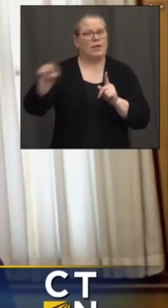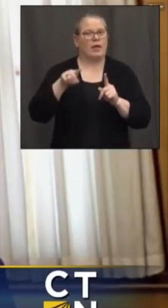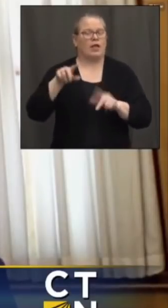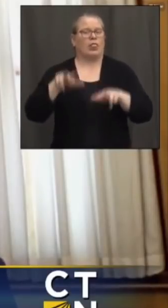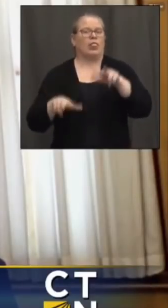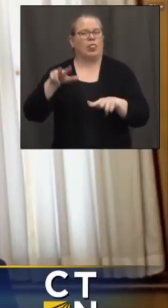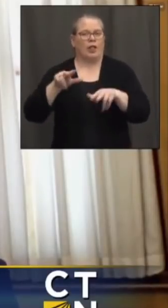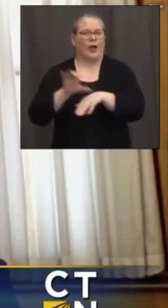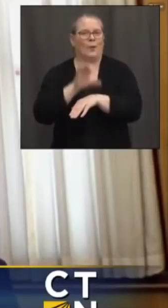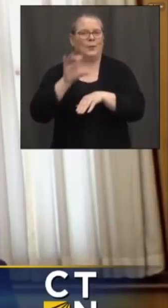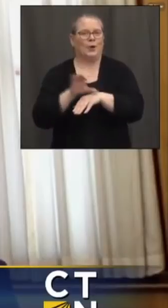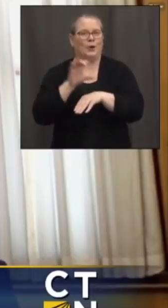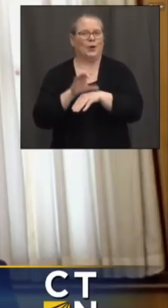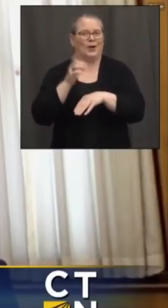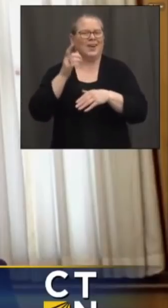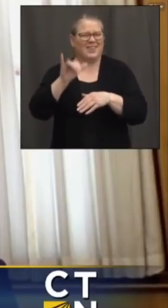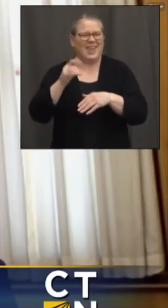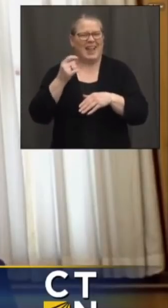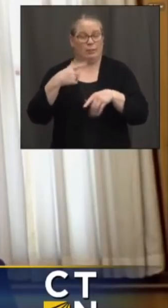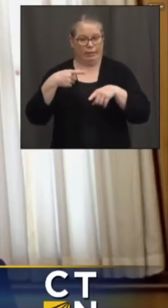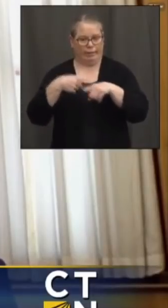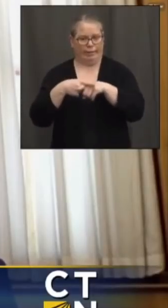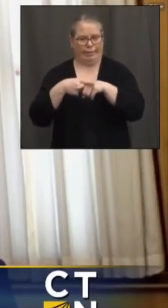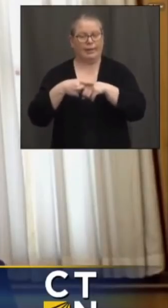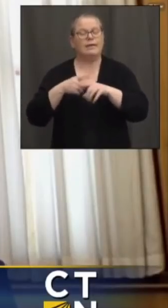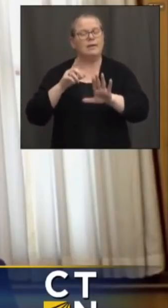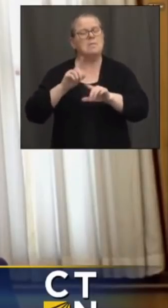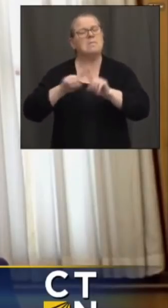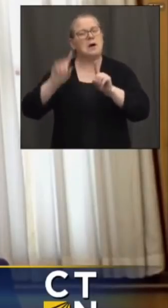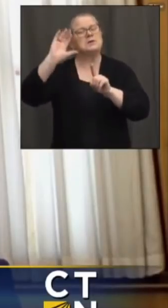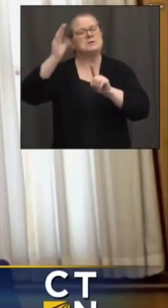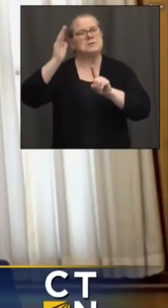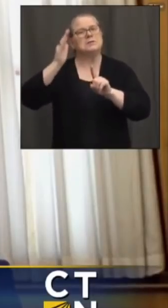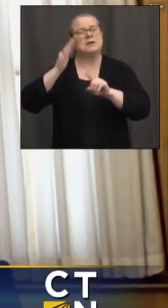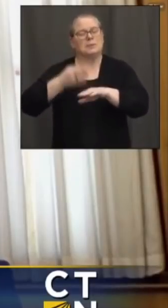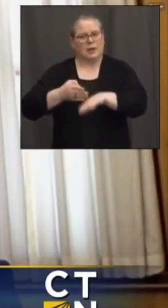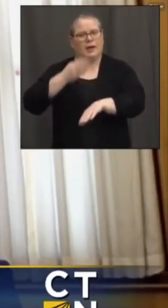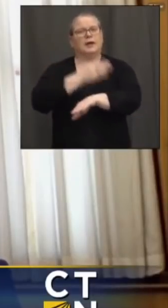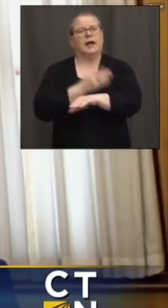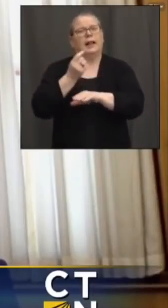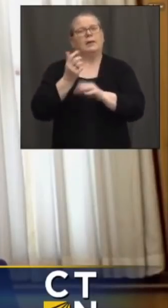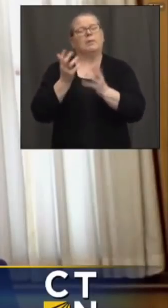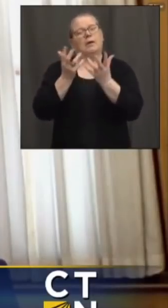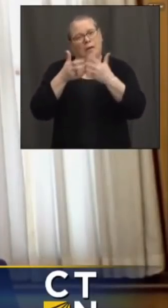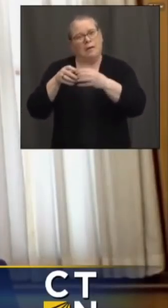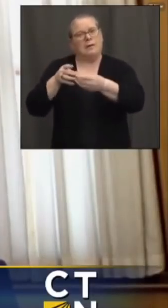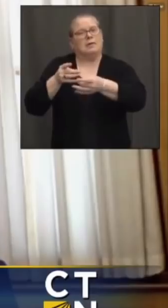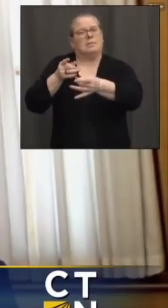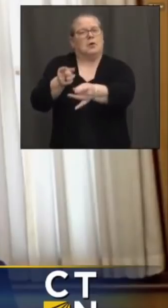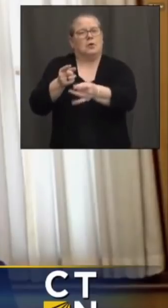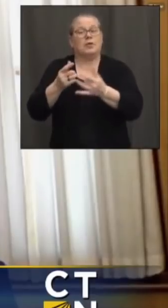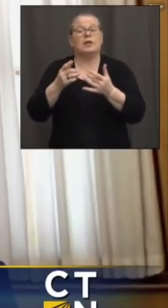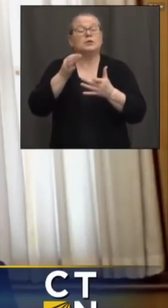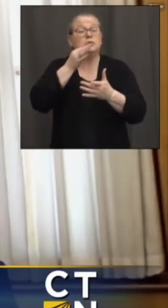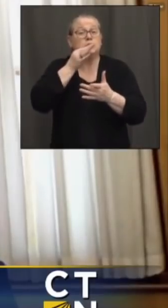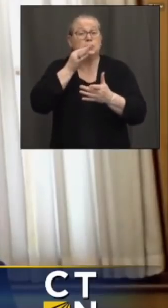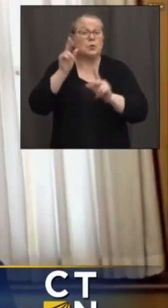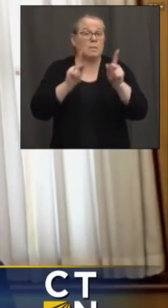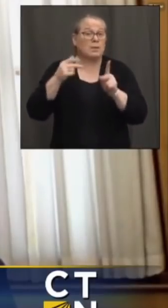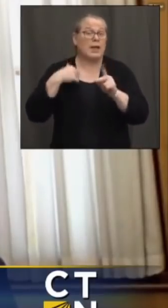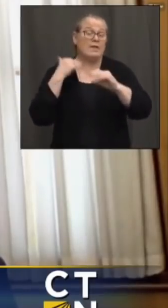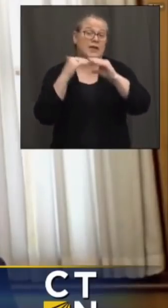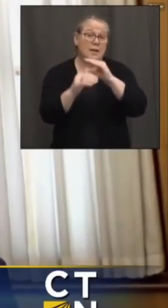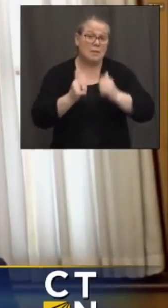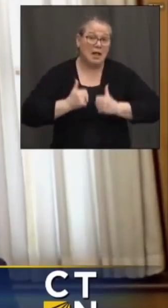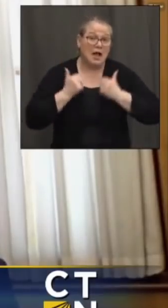storm there. I think we're through the worst of that. I think as we get to people who are more likely to have email addresses, people who are more likely to be